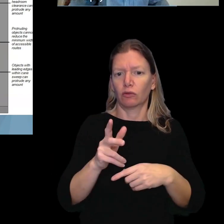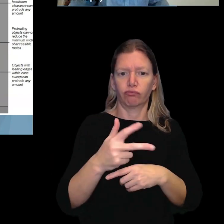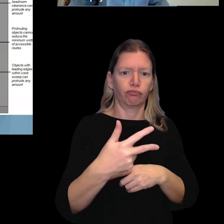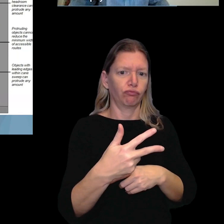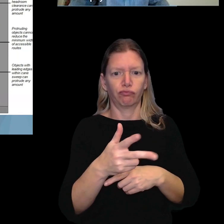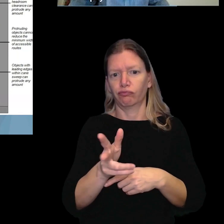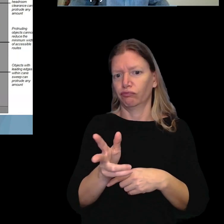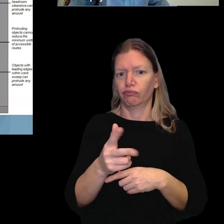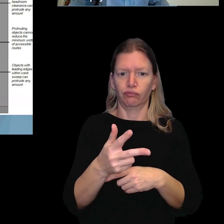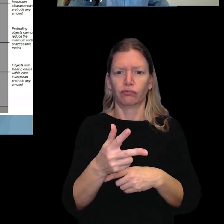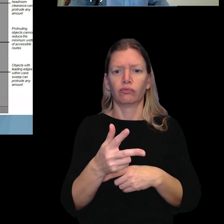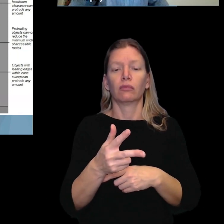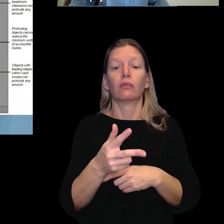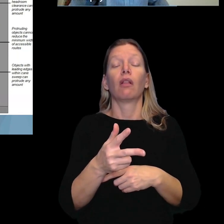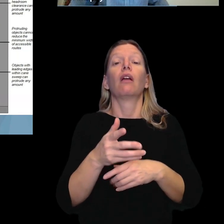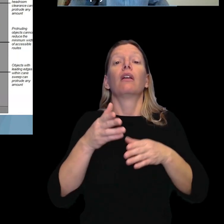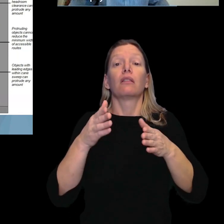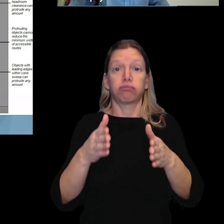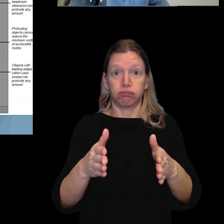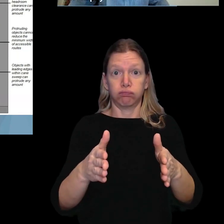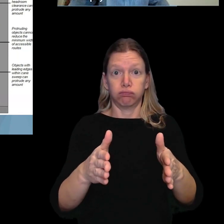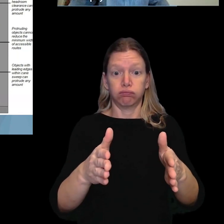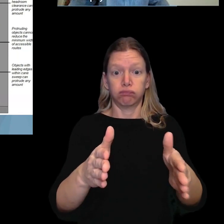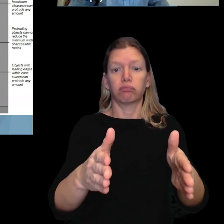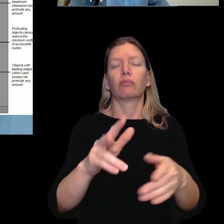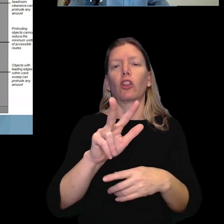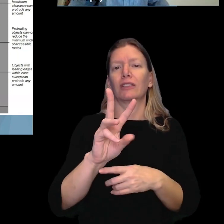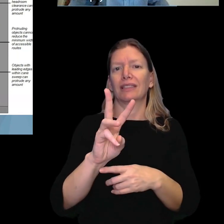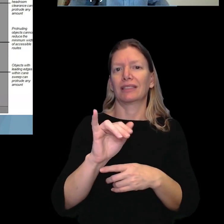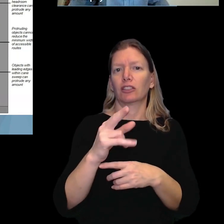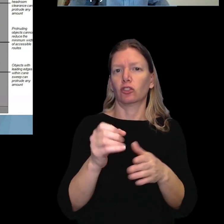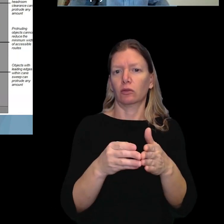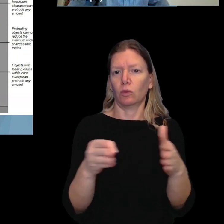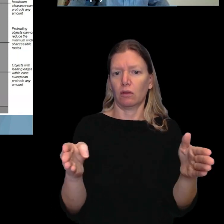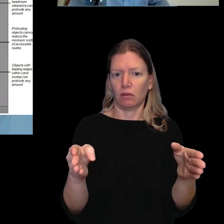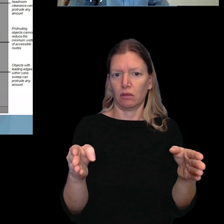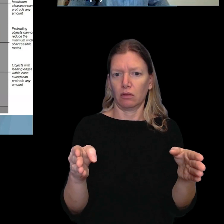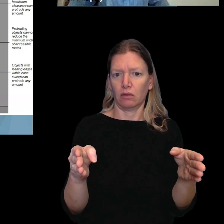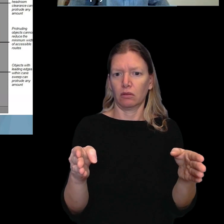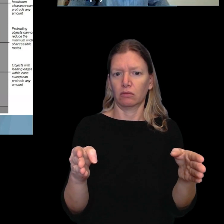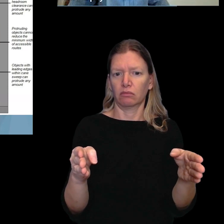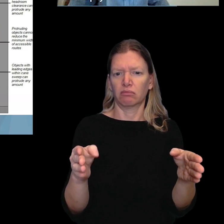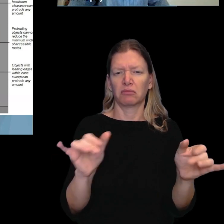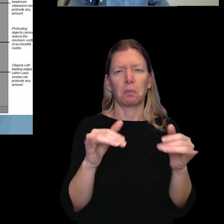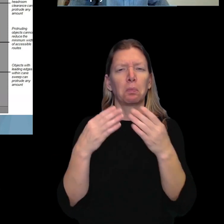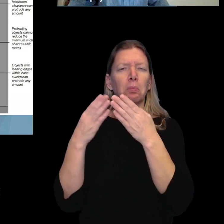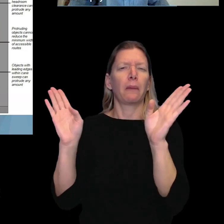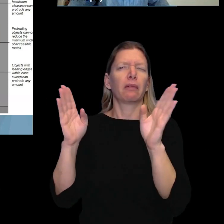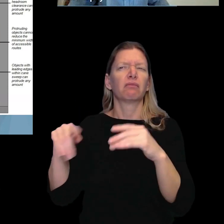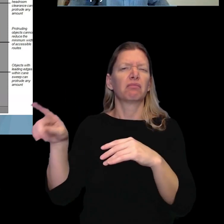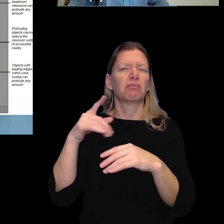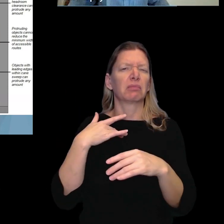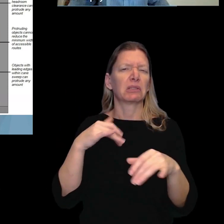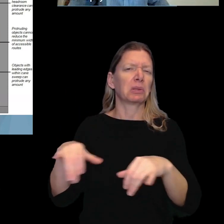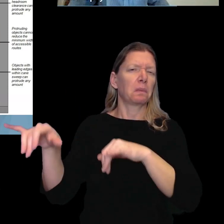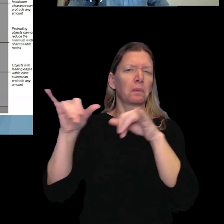wheelchair. The route itself should be at least 36 inches wide, and should be the